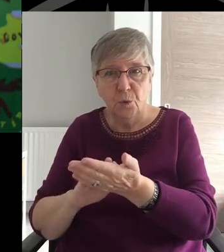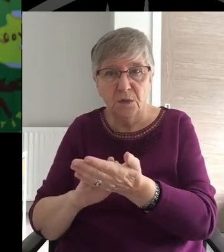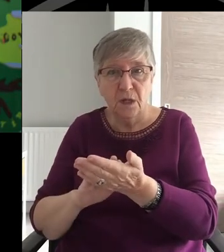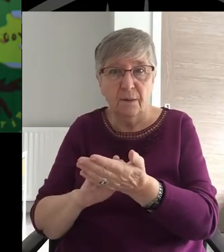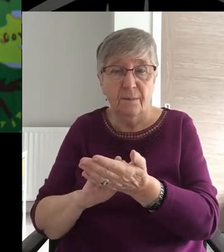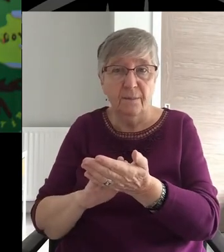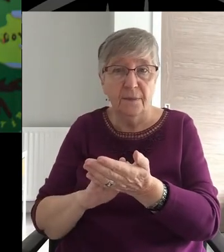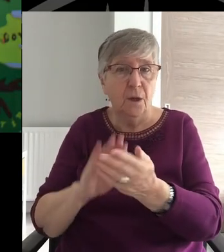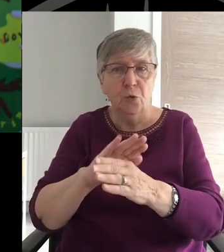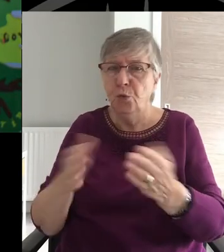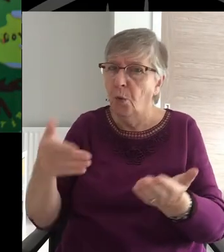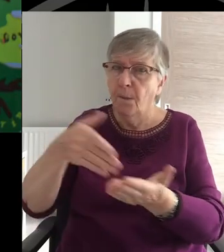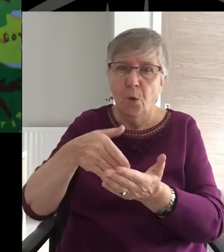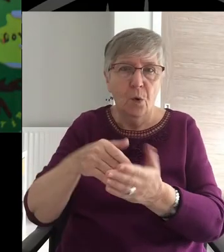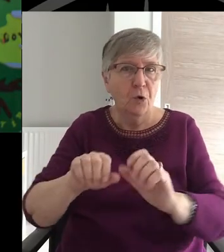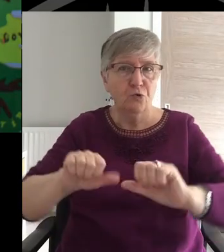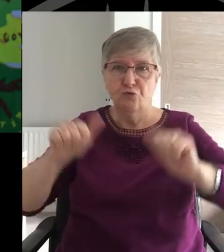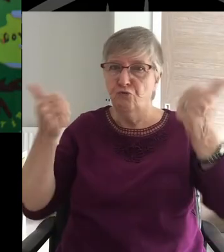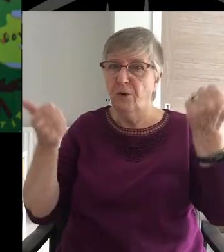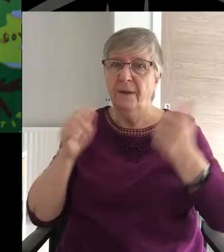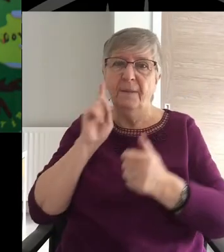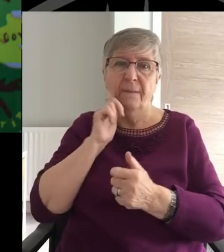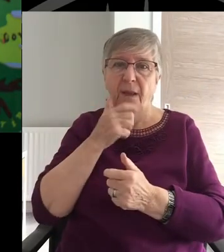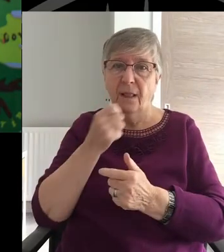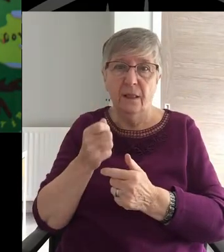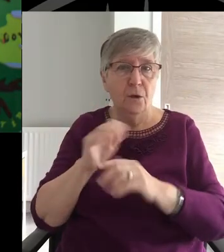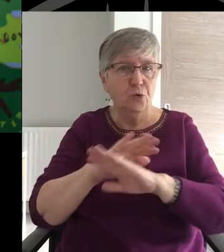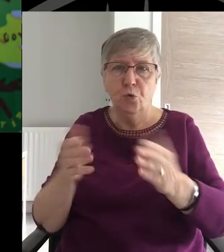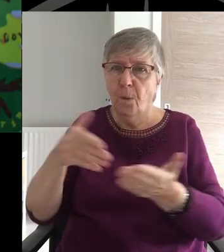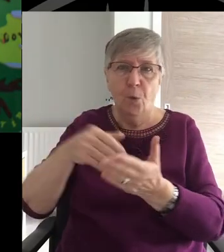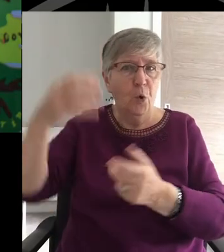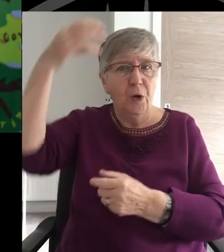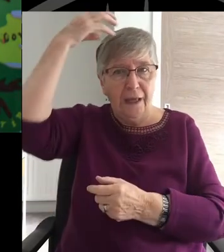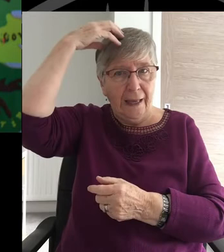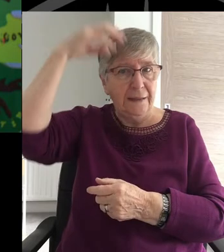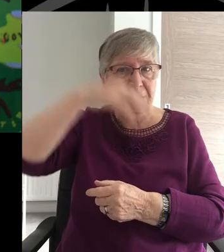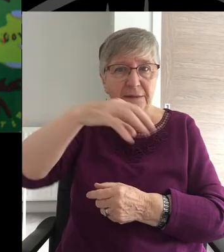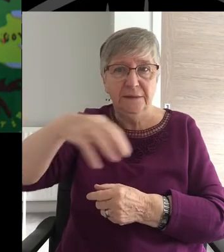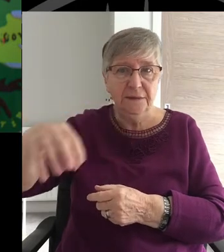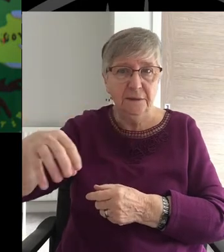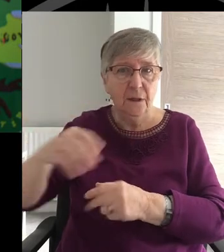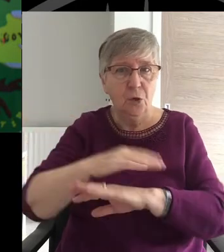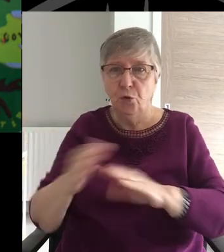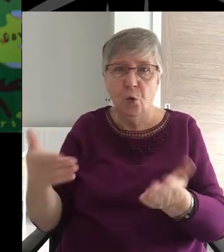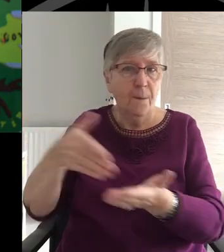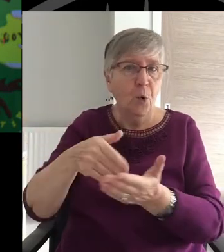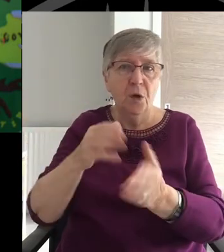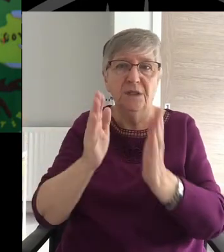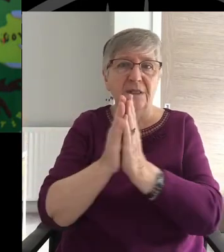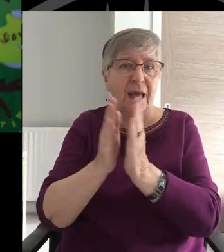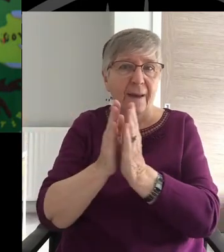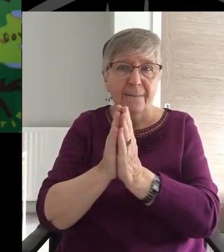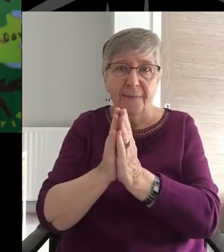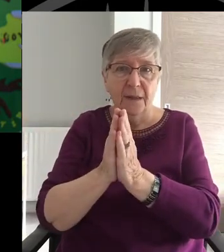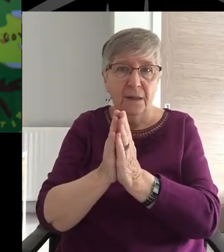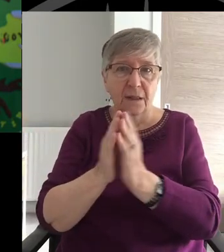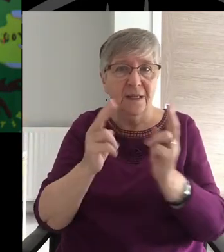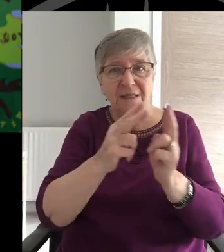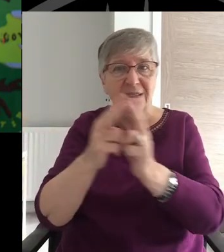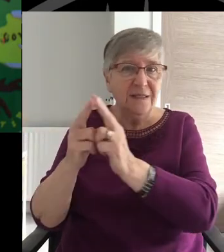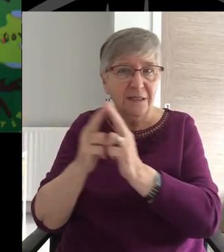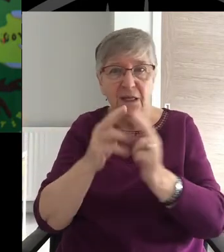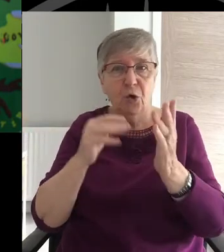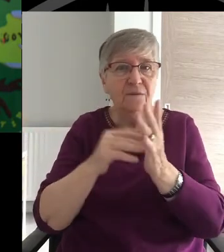No more a great people, no more kings, no more temple, no more city of